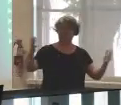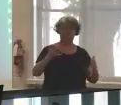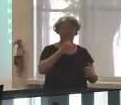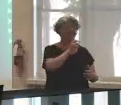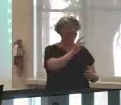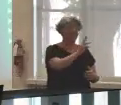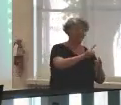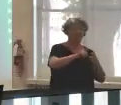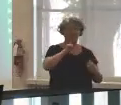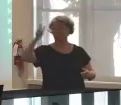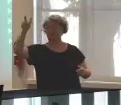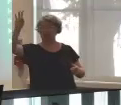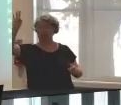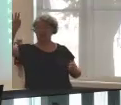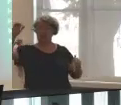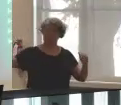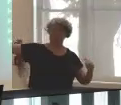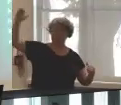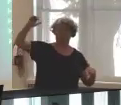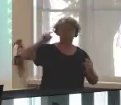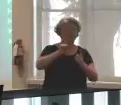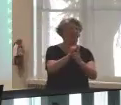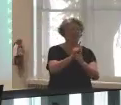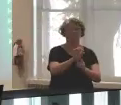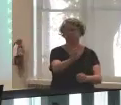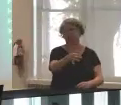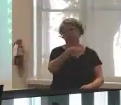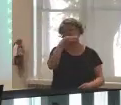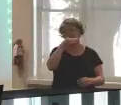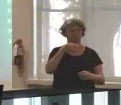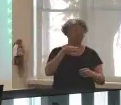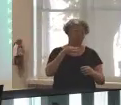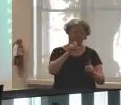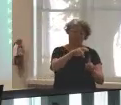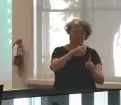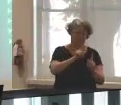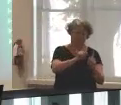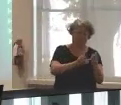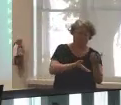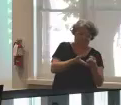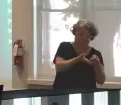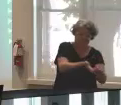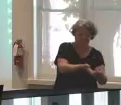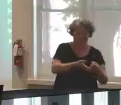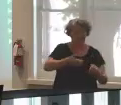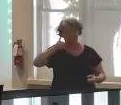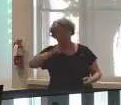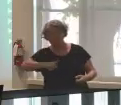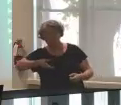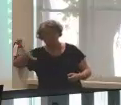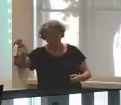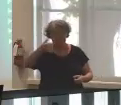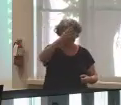to 29. Mentorship is one of the most effective resources that you can give to a newcomer kid. We offer girls and boys